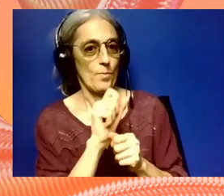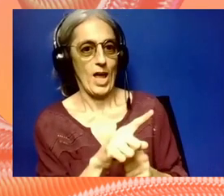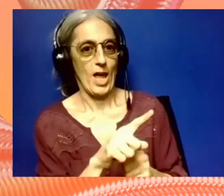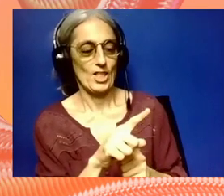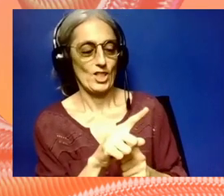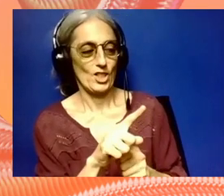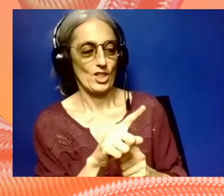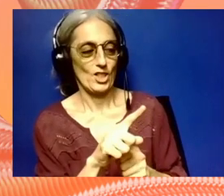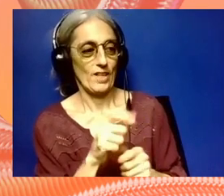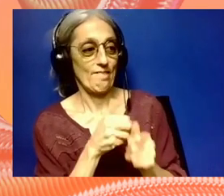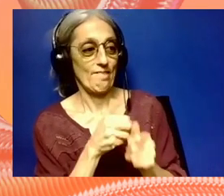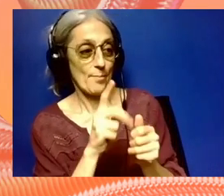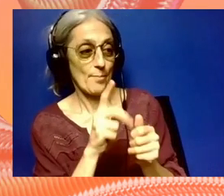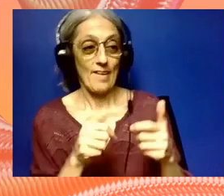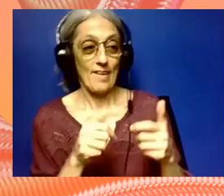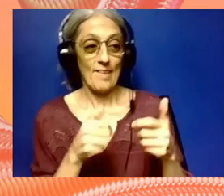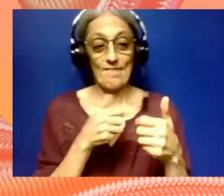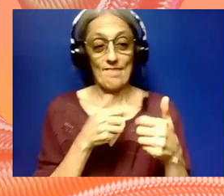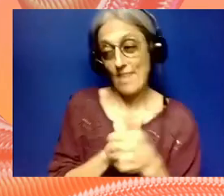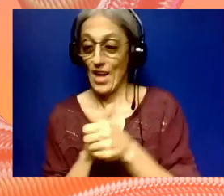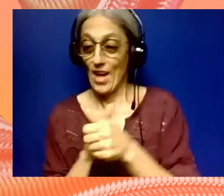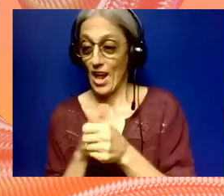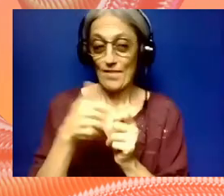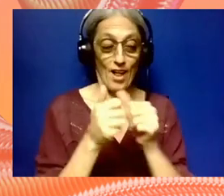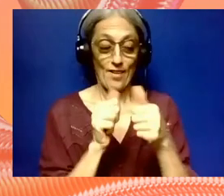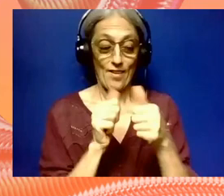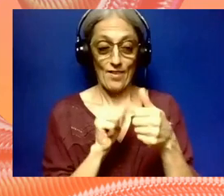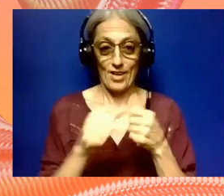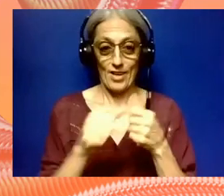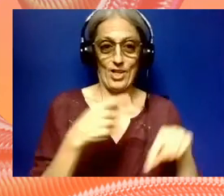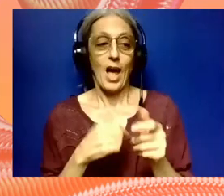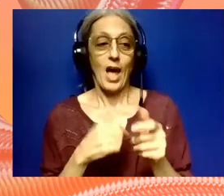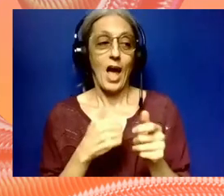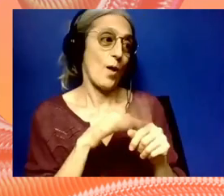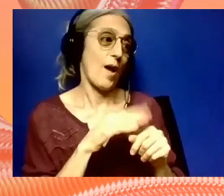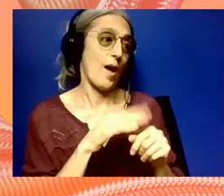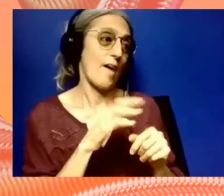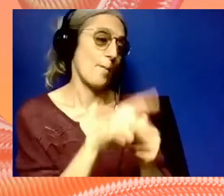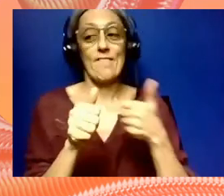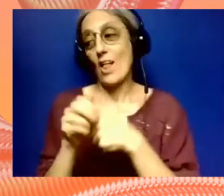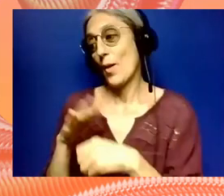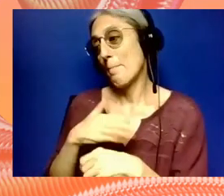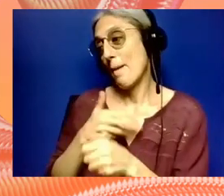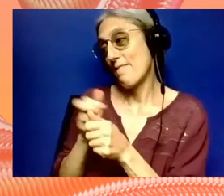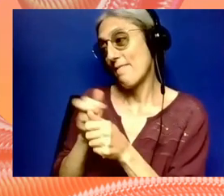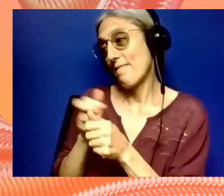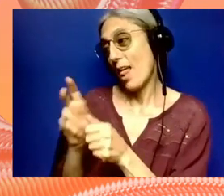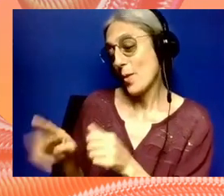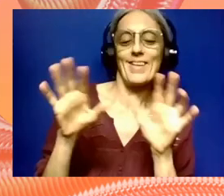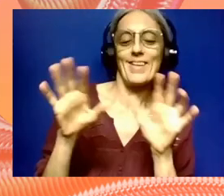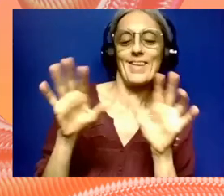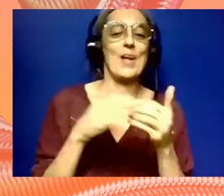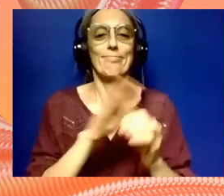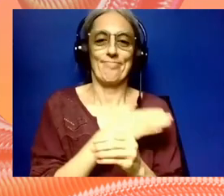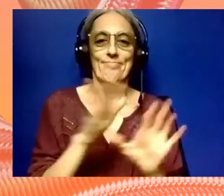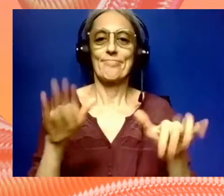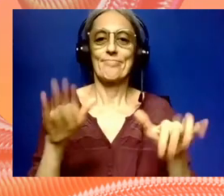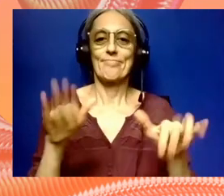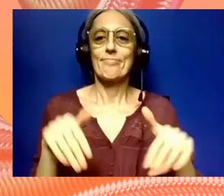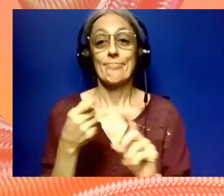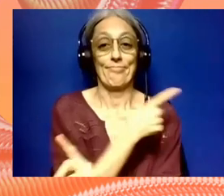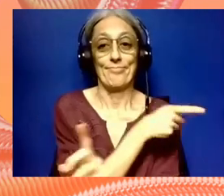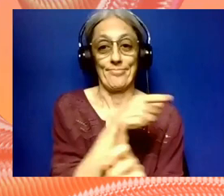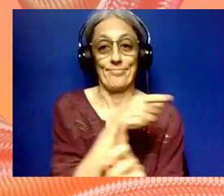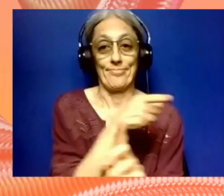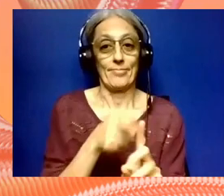to follow on your follow-up, you can follow on my follow-up. All right, so the whole pandemic is a musical